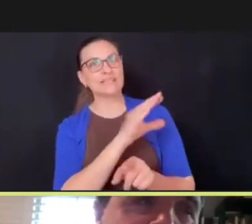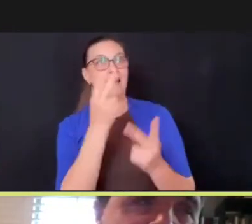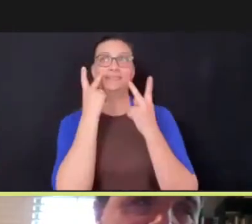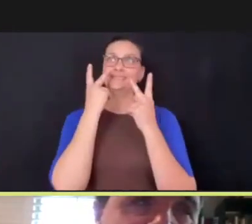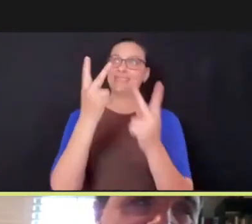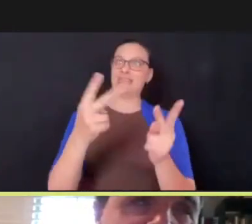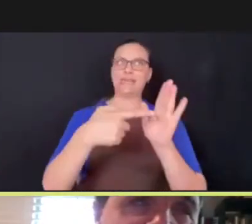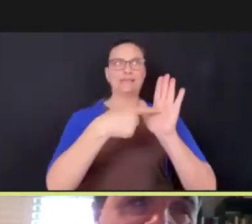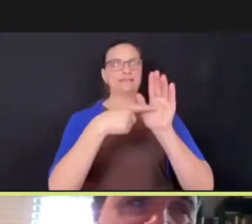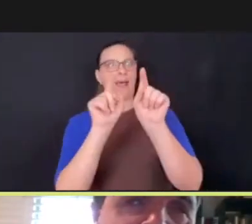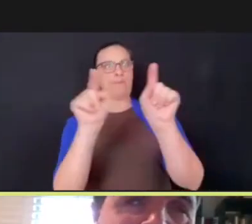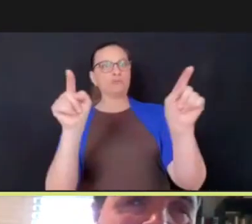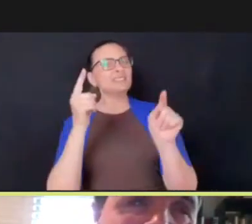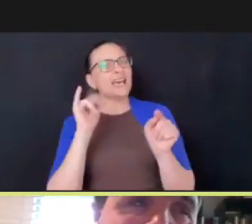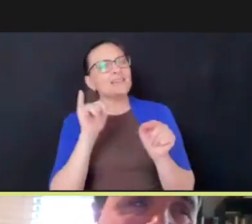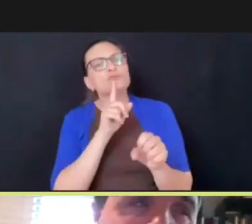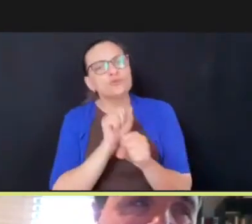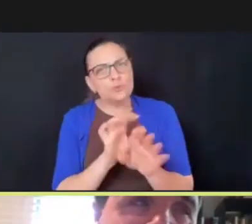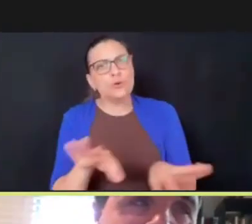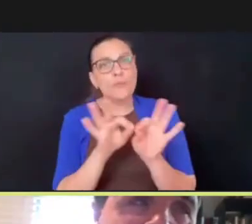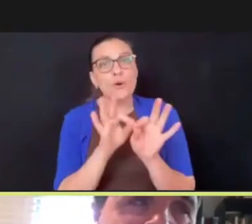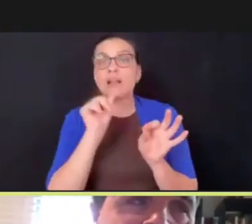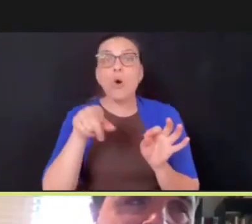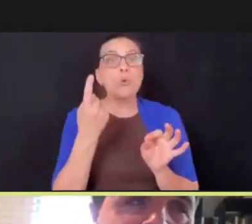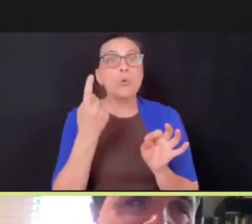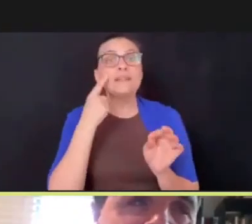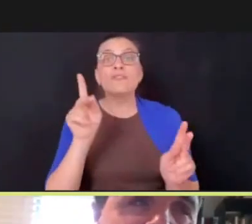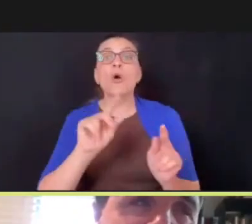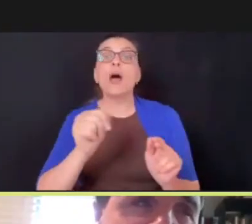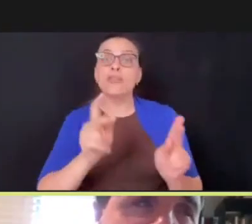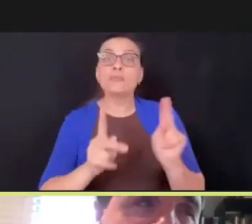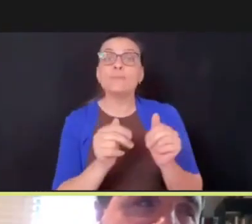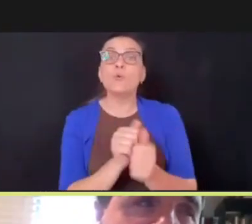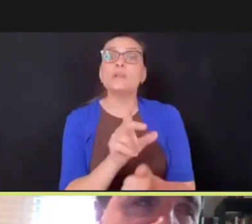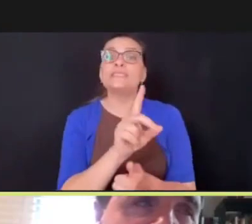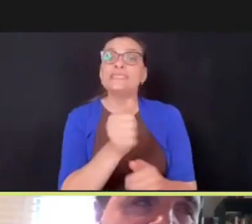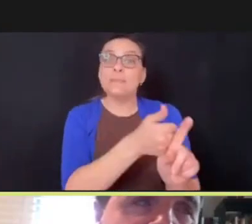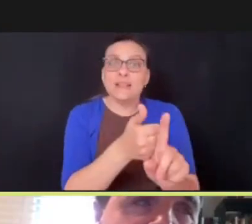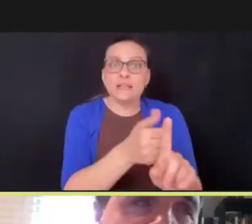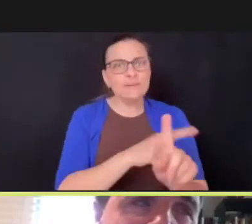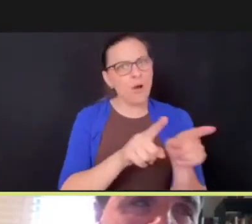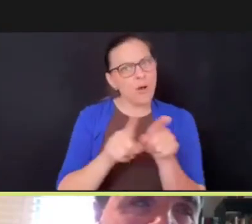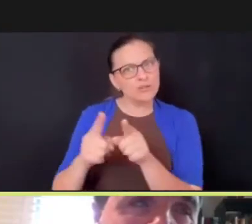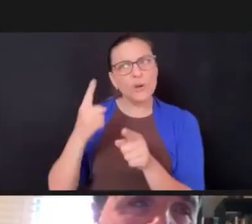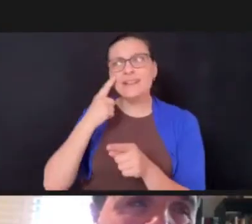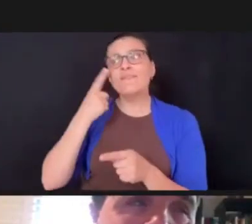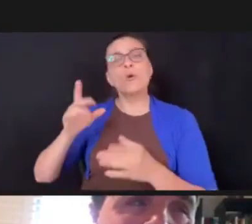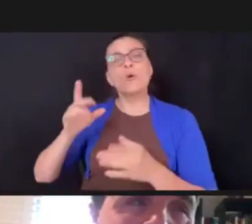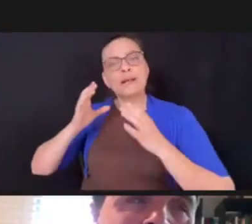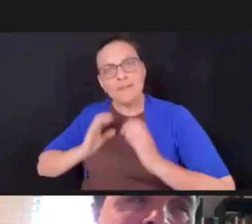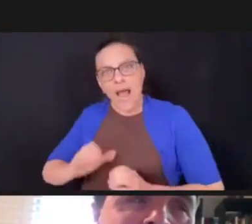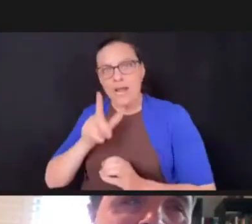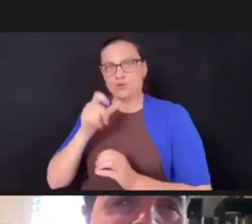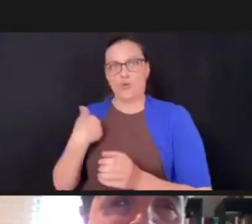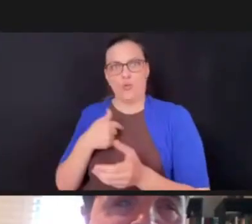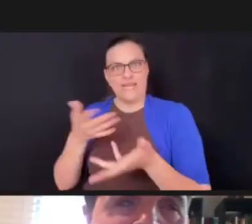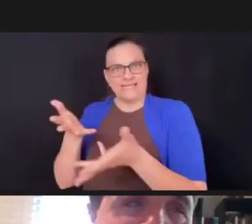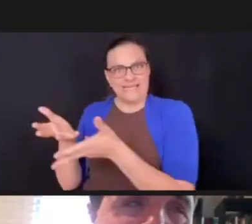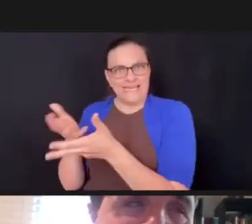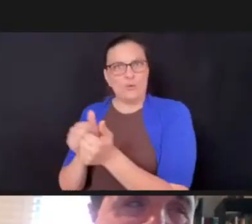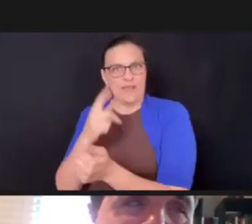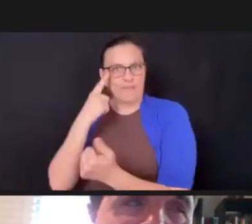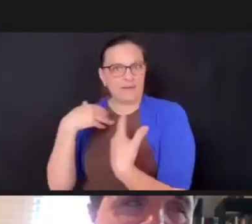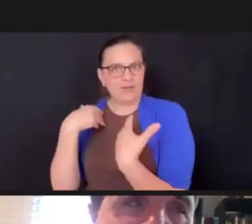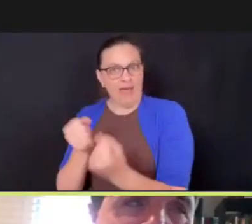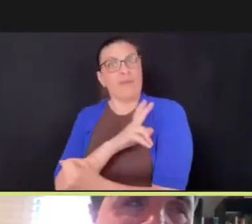people with disabilities, but I actually think for the clients that we see and the patients that we see in mental health. I think it's a powerful